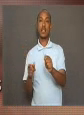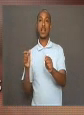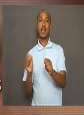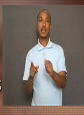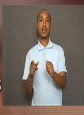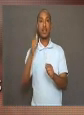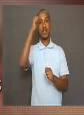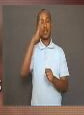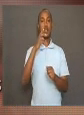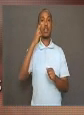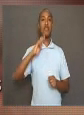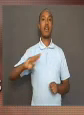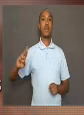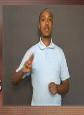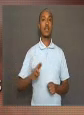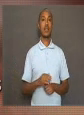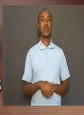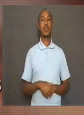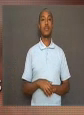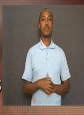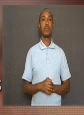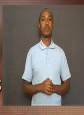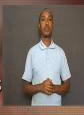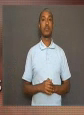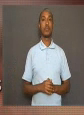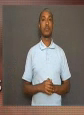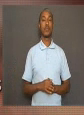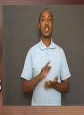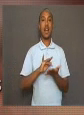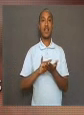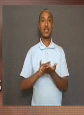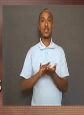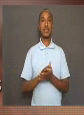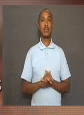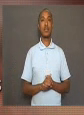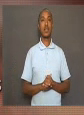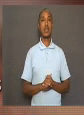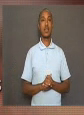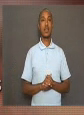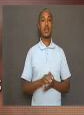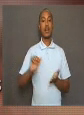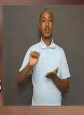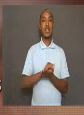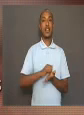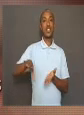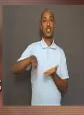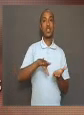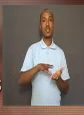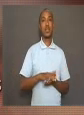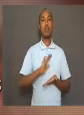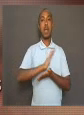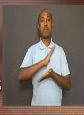synthetic fibers, paints, drugs, detergents,